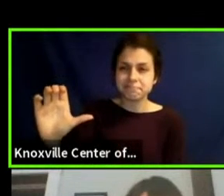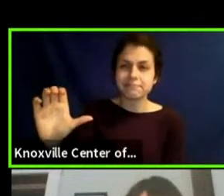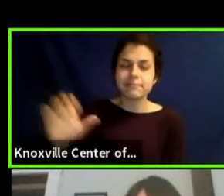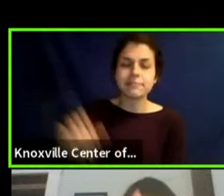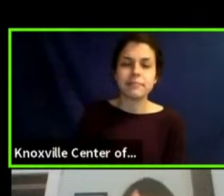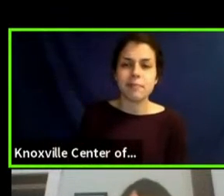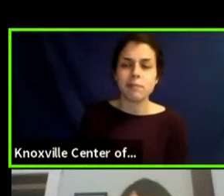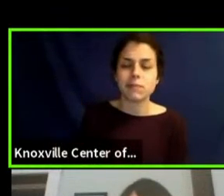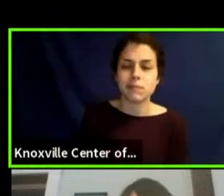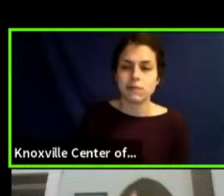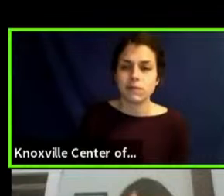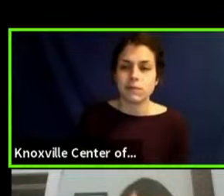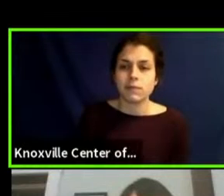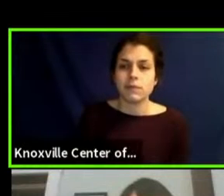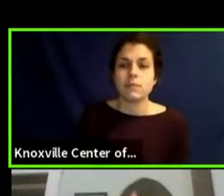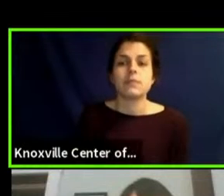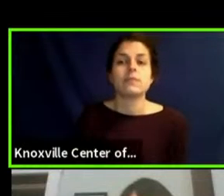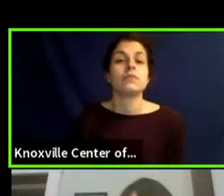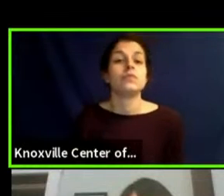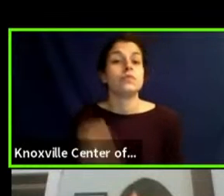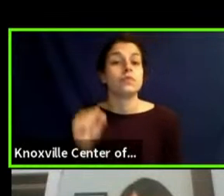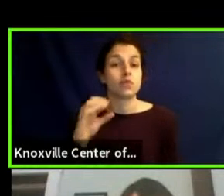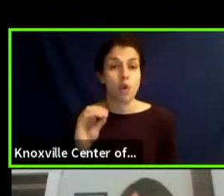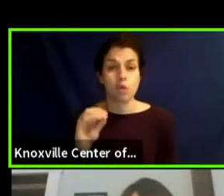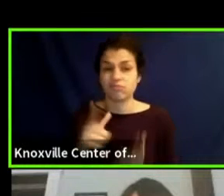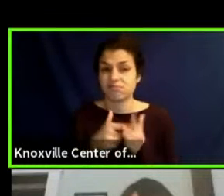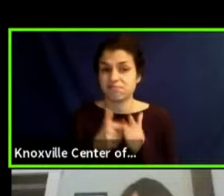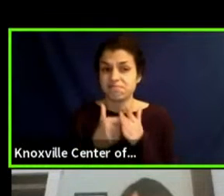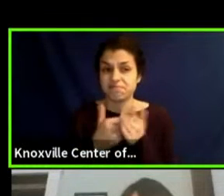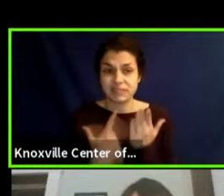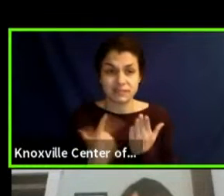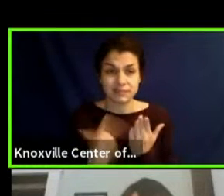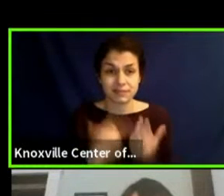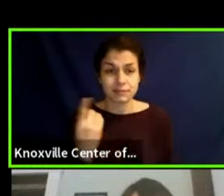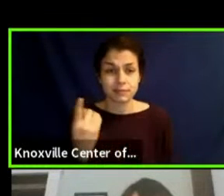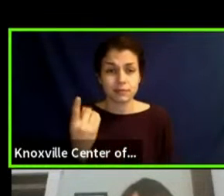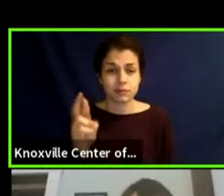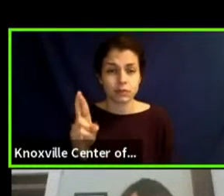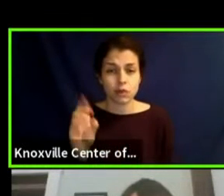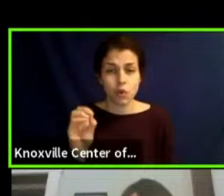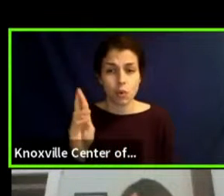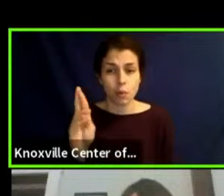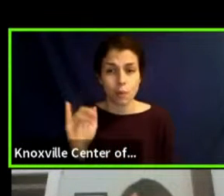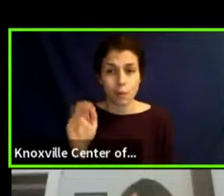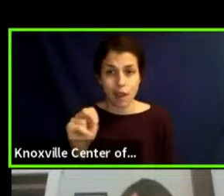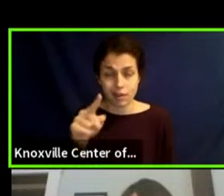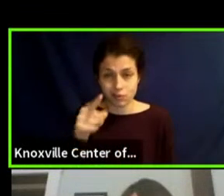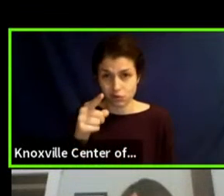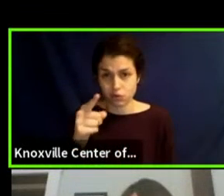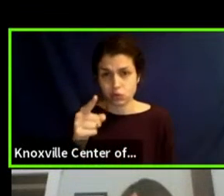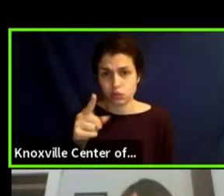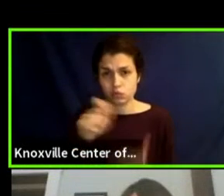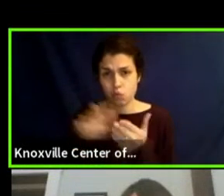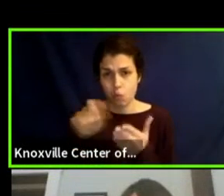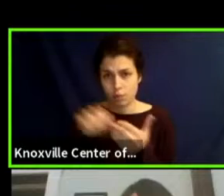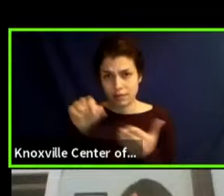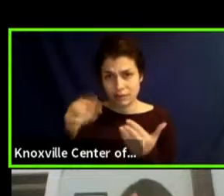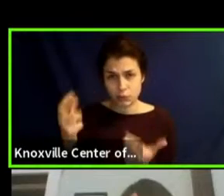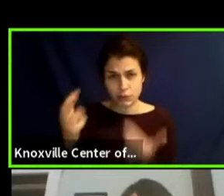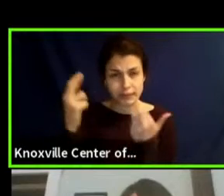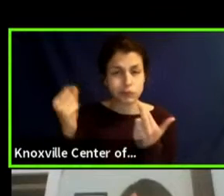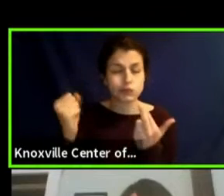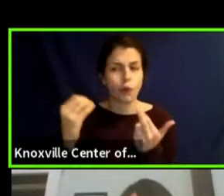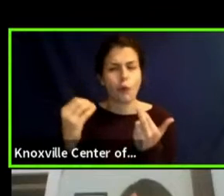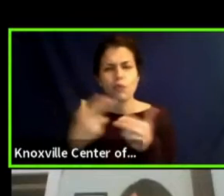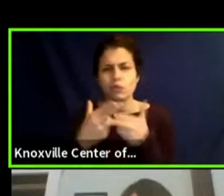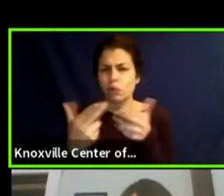and for some preliminary discussion, Dr. O'Brien, I believe you were the author of this as well. And then after maybe a brief